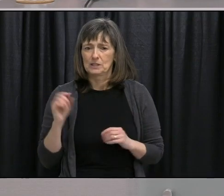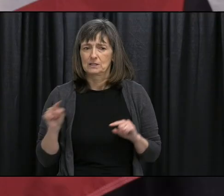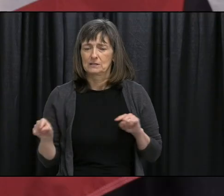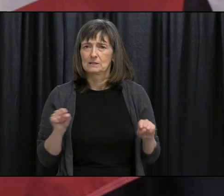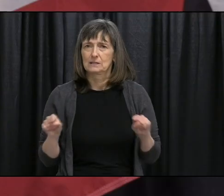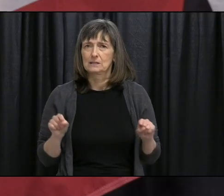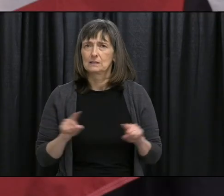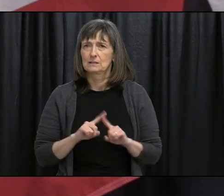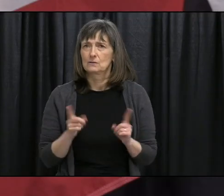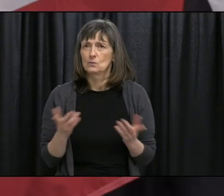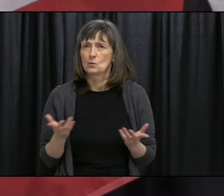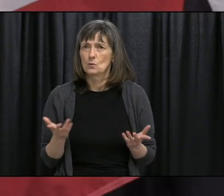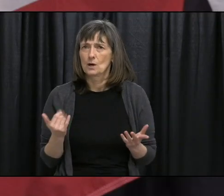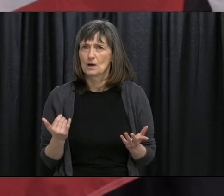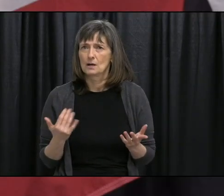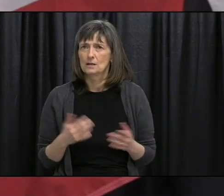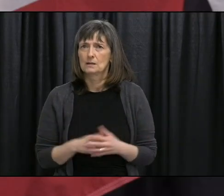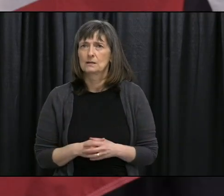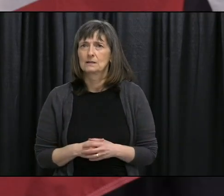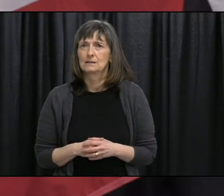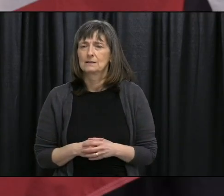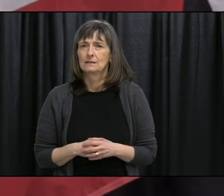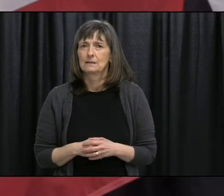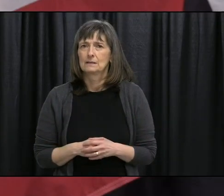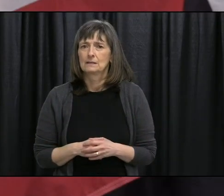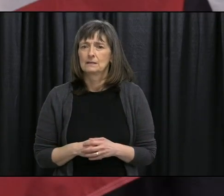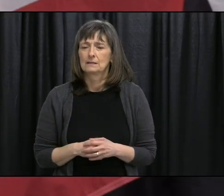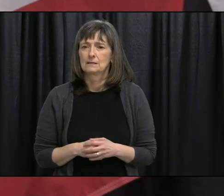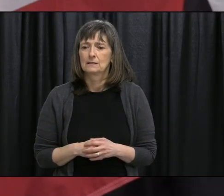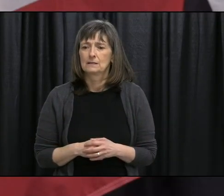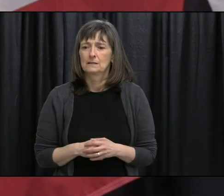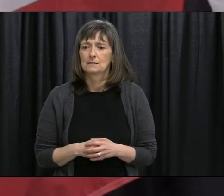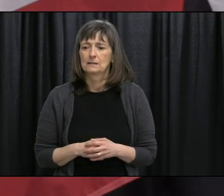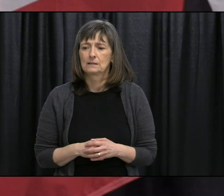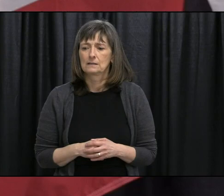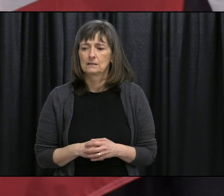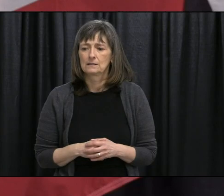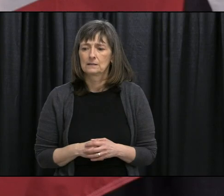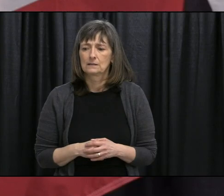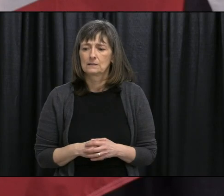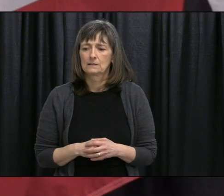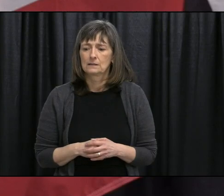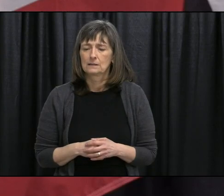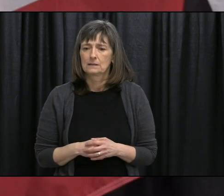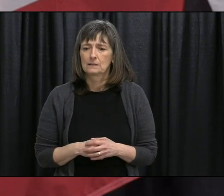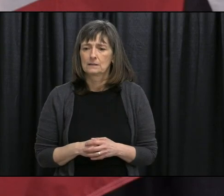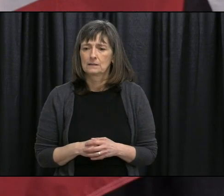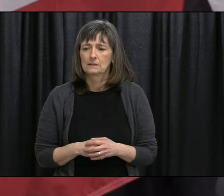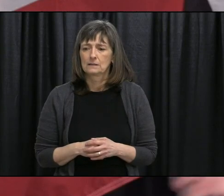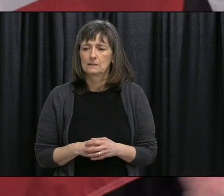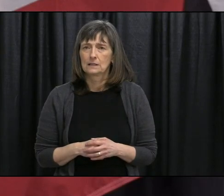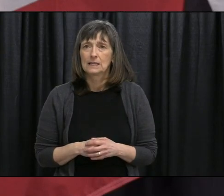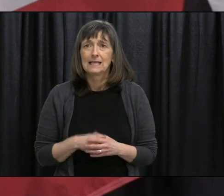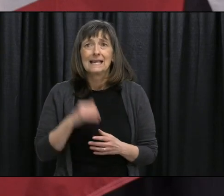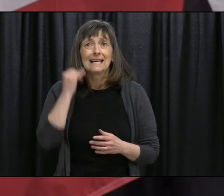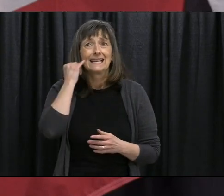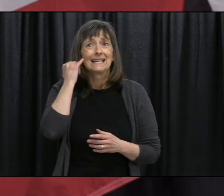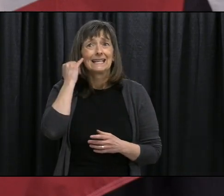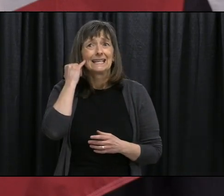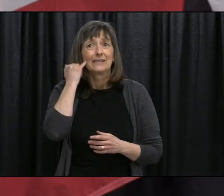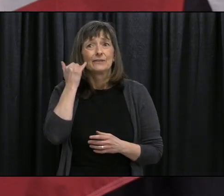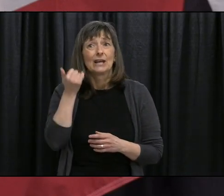right now, all our ministers are those that I encourage those to, obviously, when they're asked, if there's anything that they can